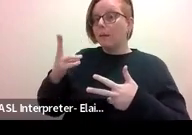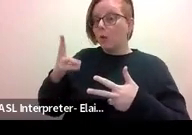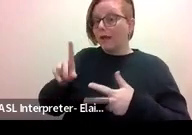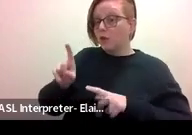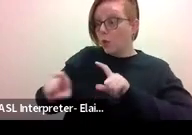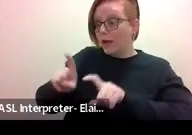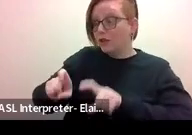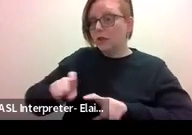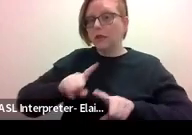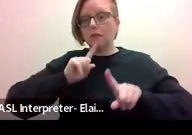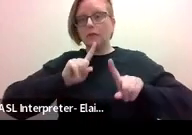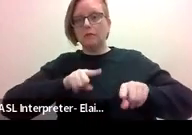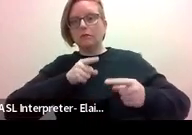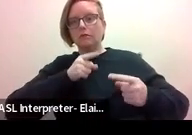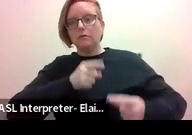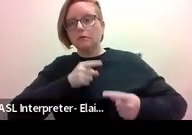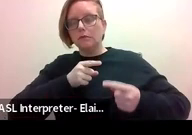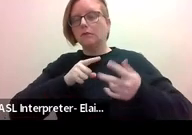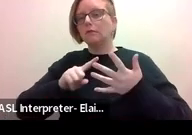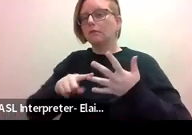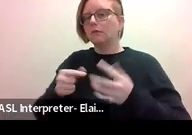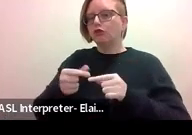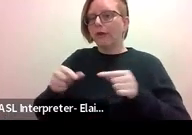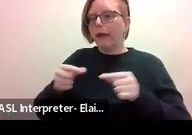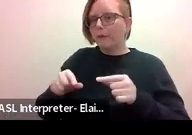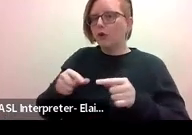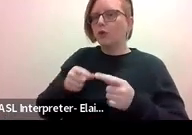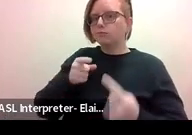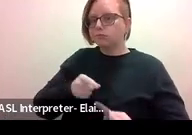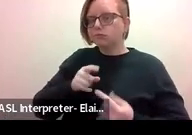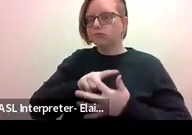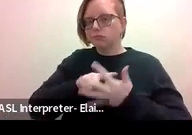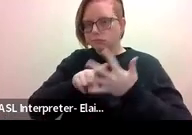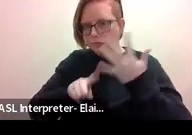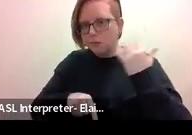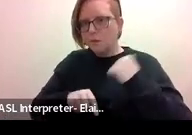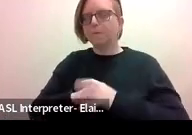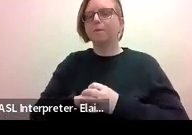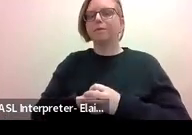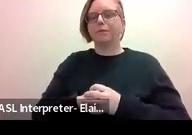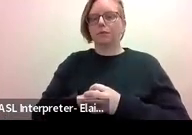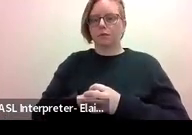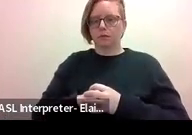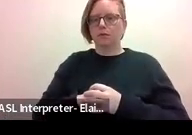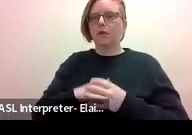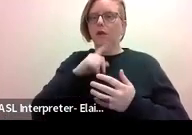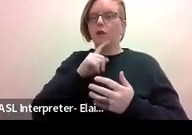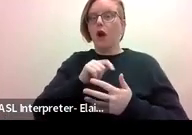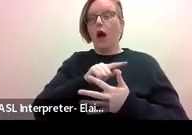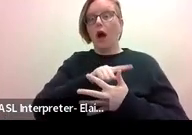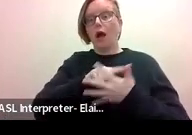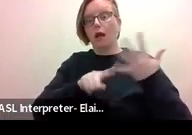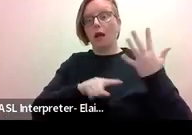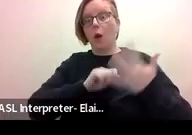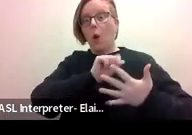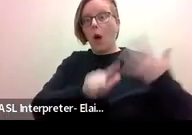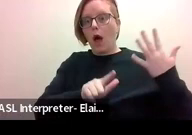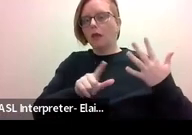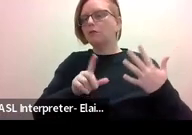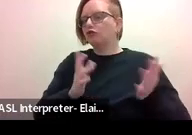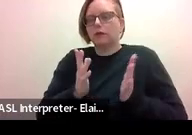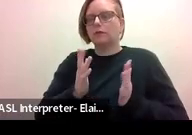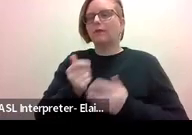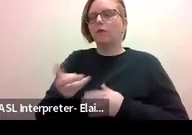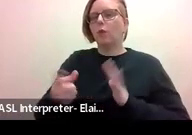similar. And obviously, these are not all of the areas that are skill deficits. Those are just some